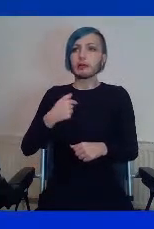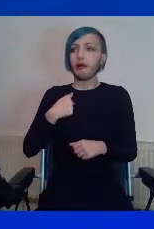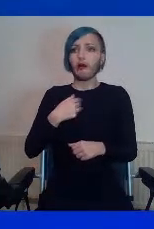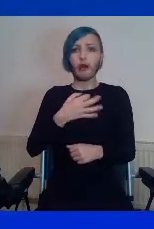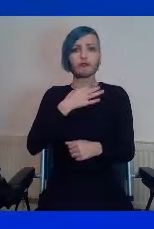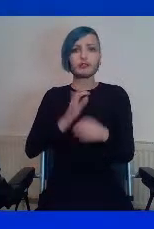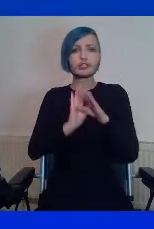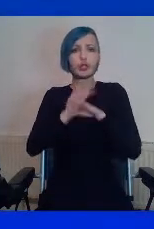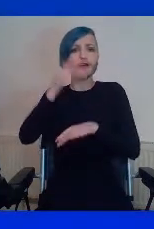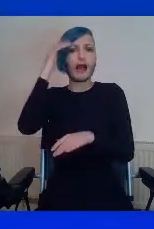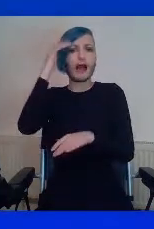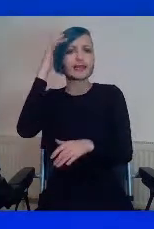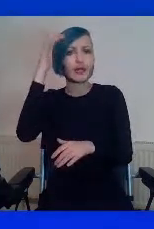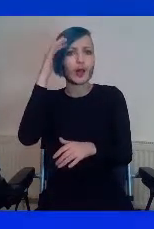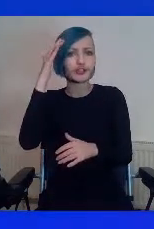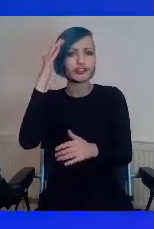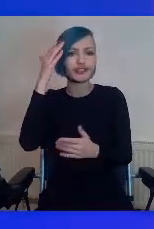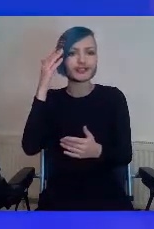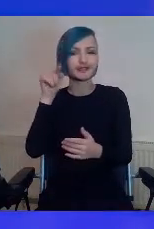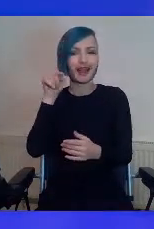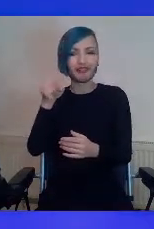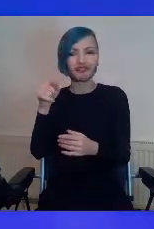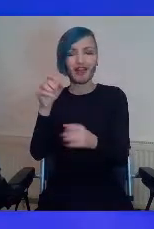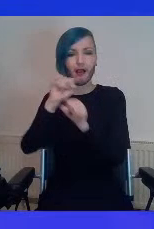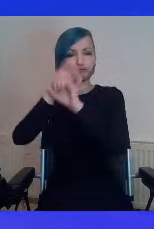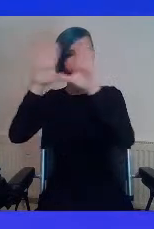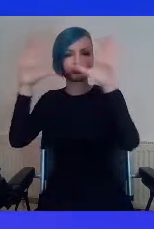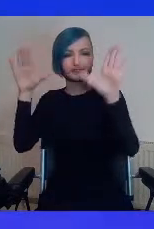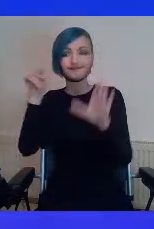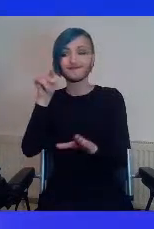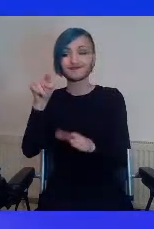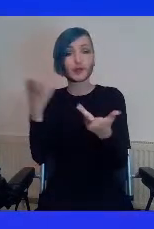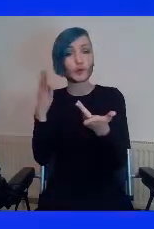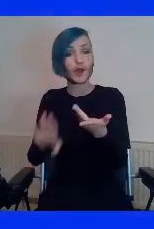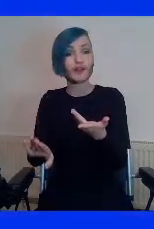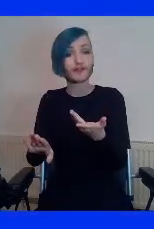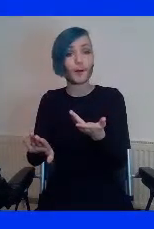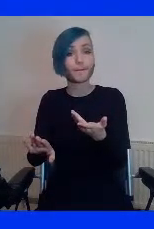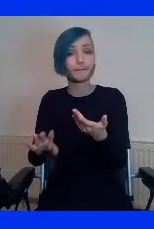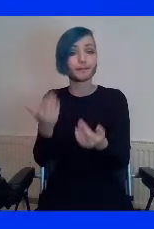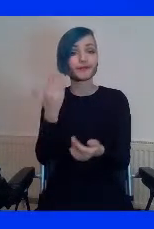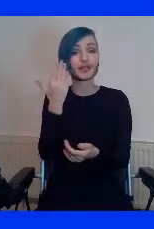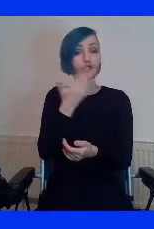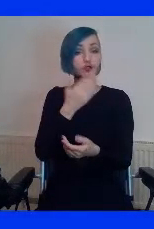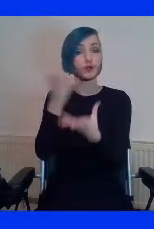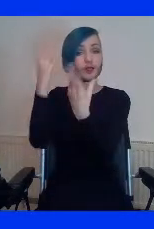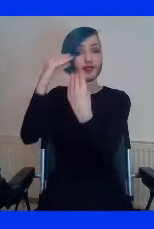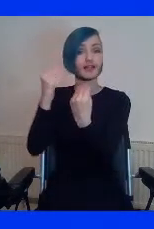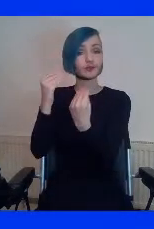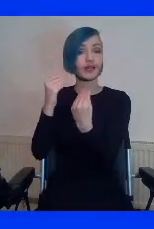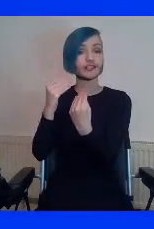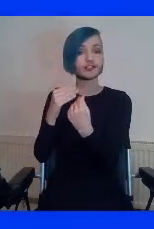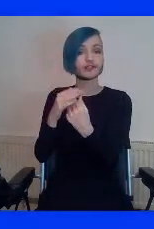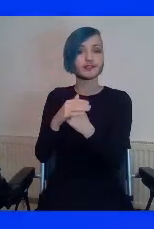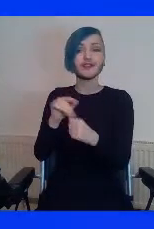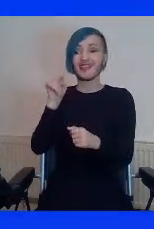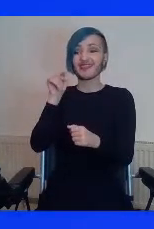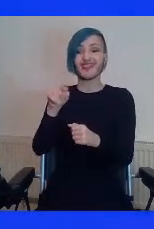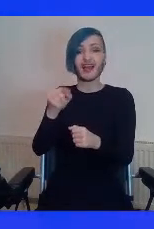it's because I think that they are taught from the very beginning that it's something they should be afraid